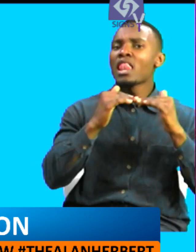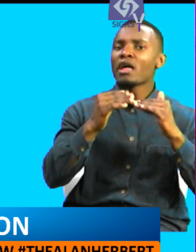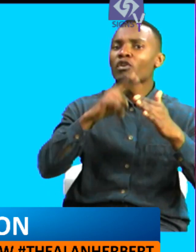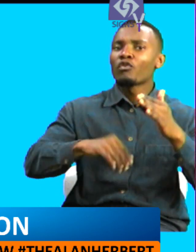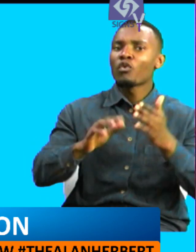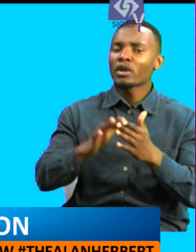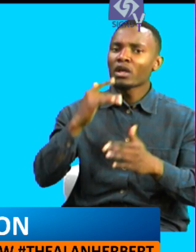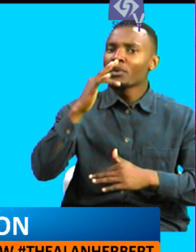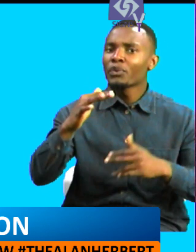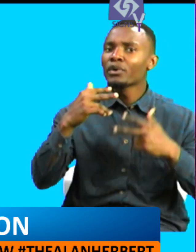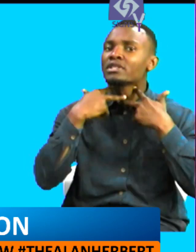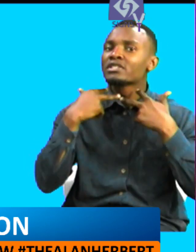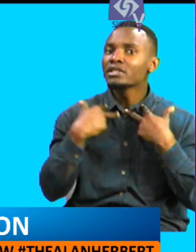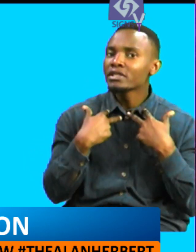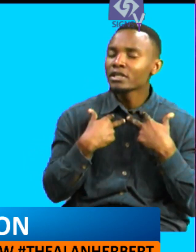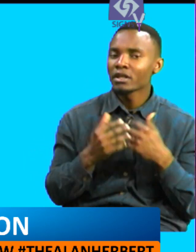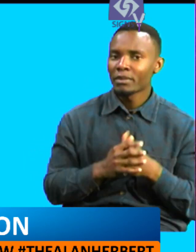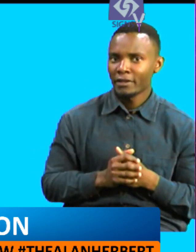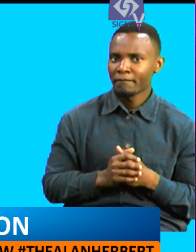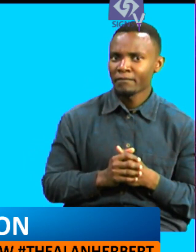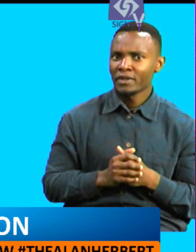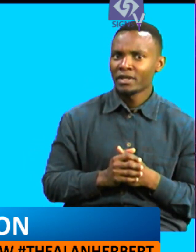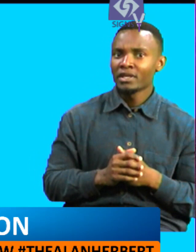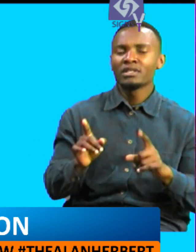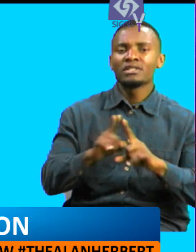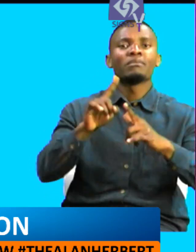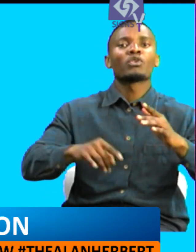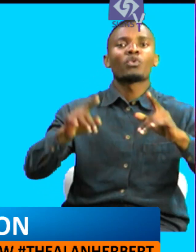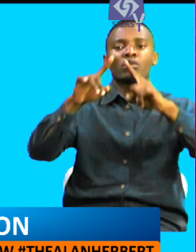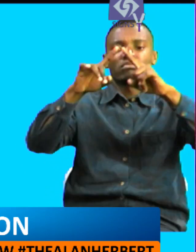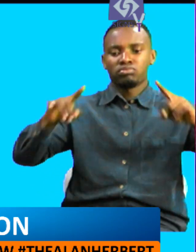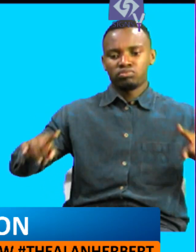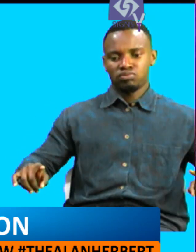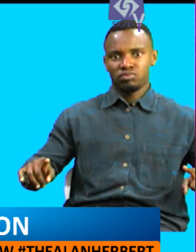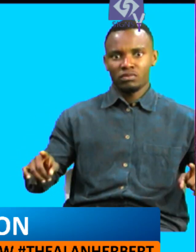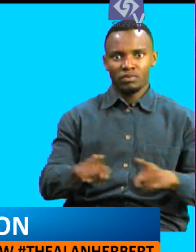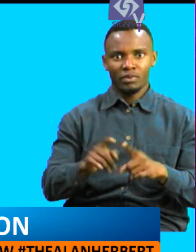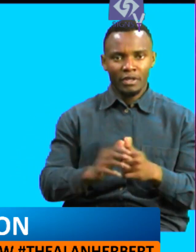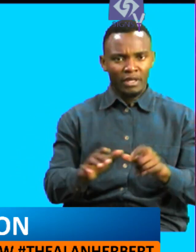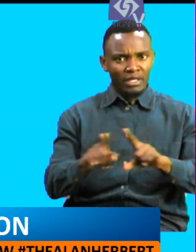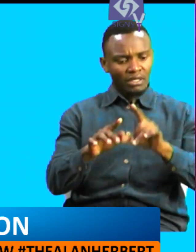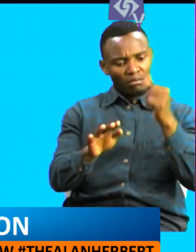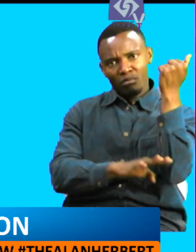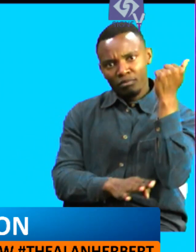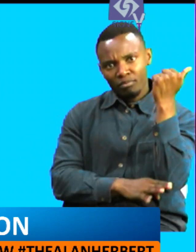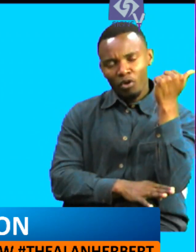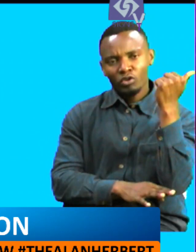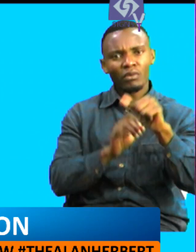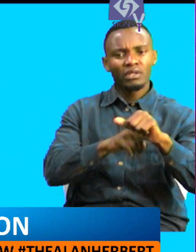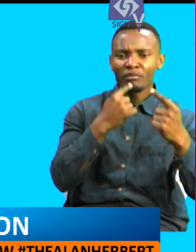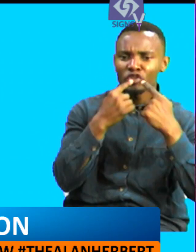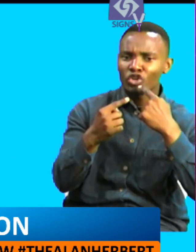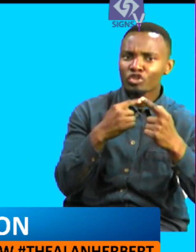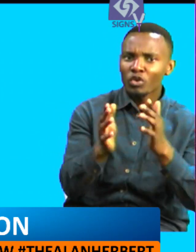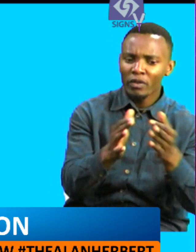Yes. It is like a pyramid. So at the base, when you are talking to your family,